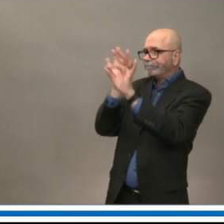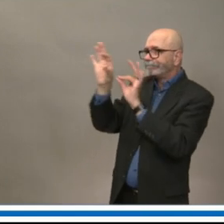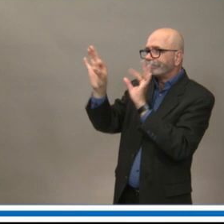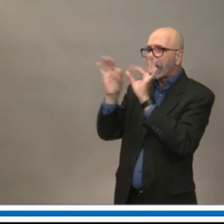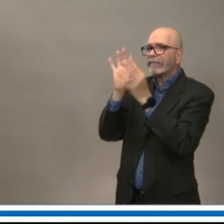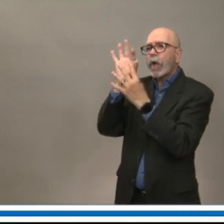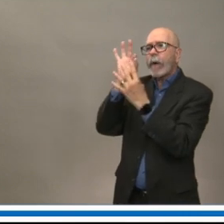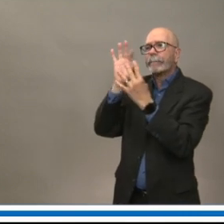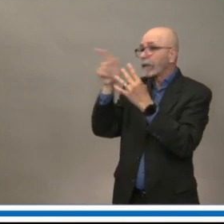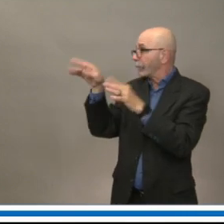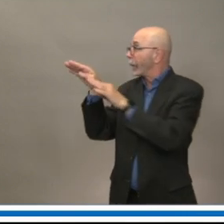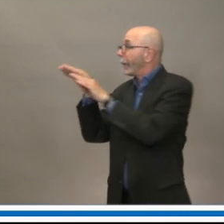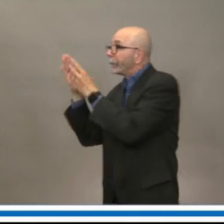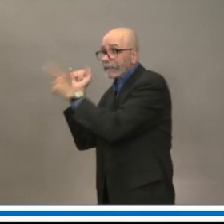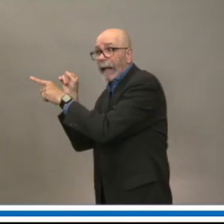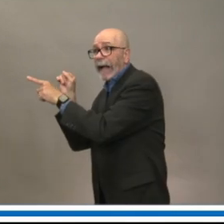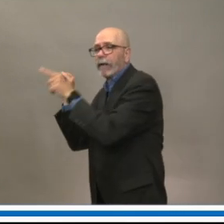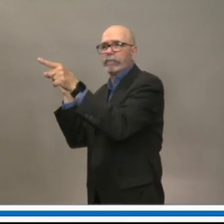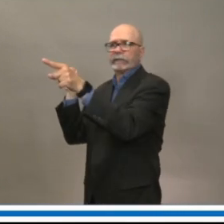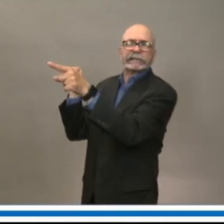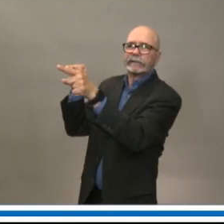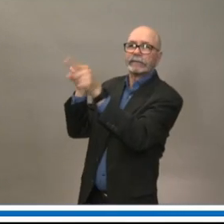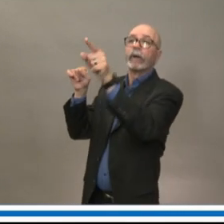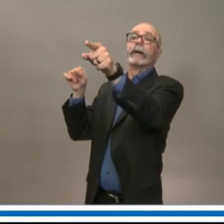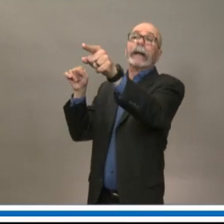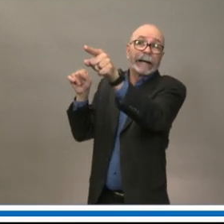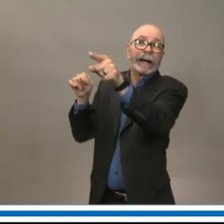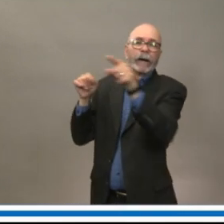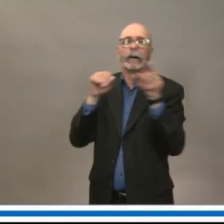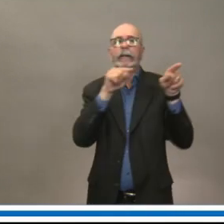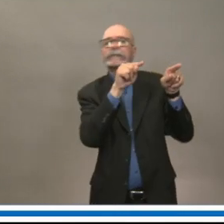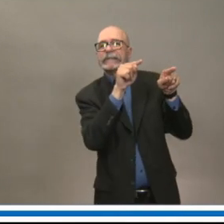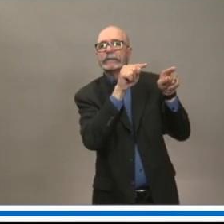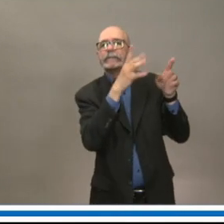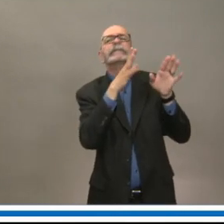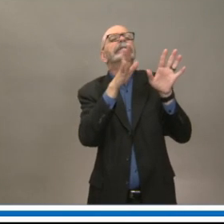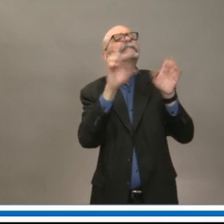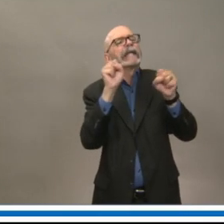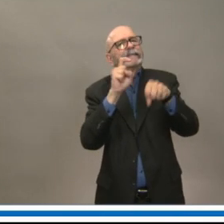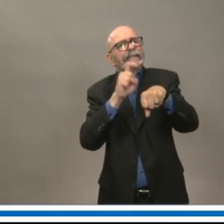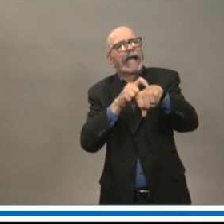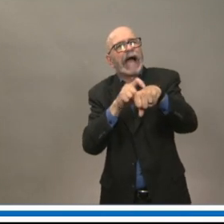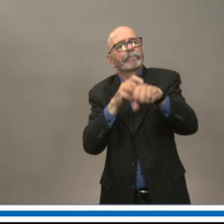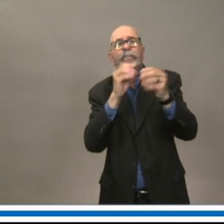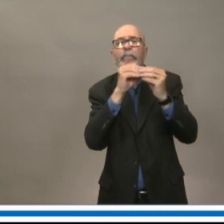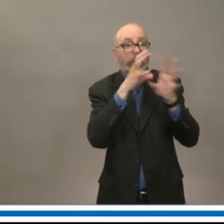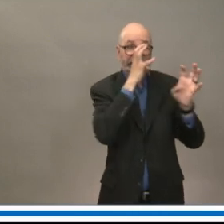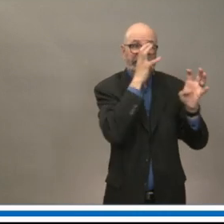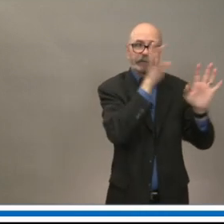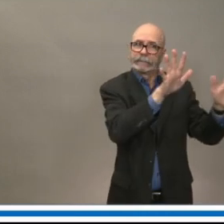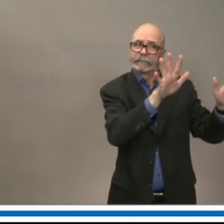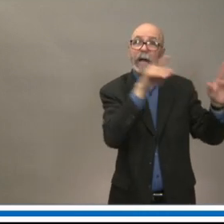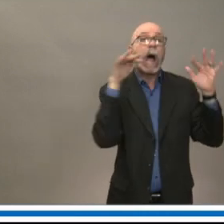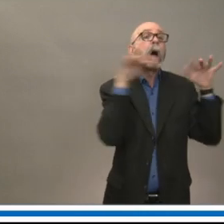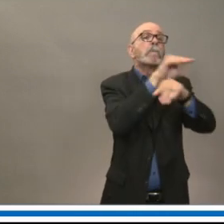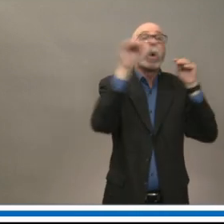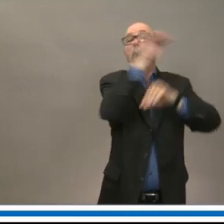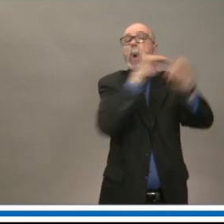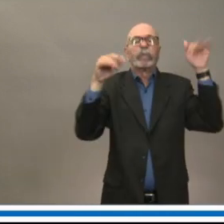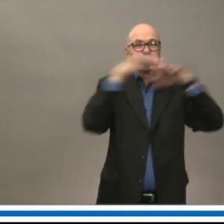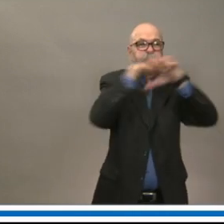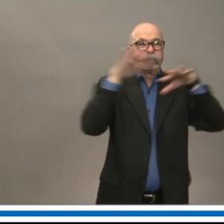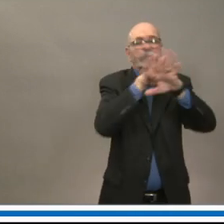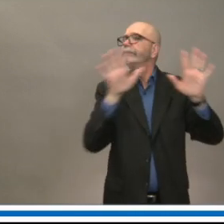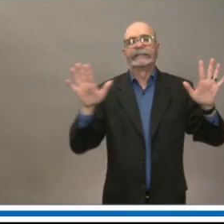we loosen the restrictions around mobility of citizens and access to parks